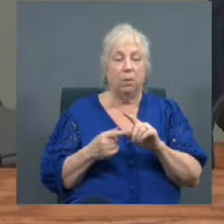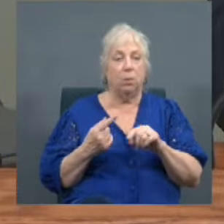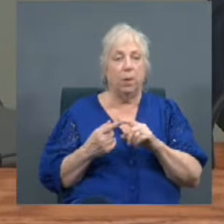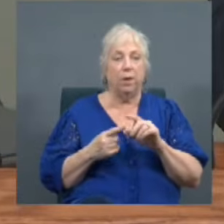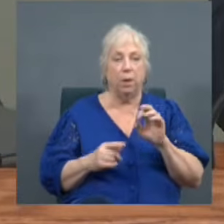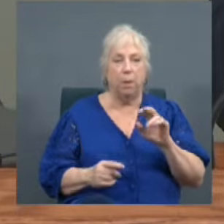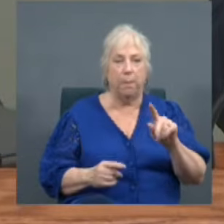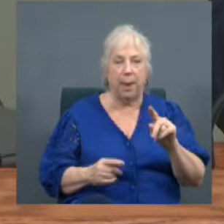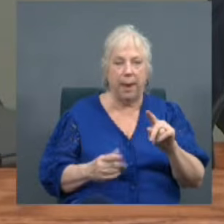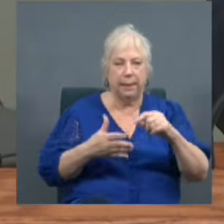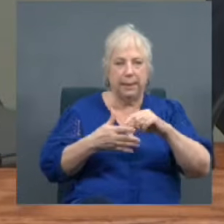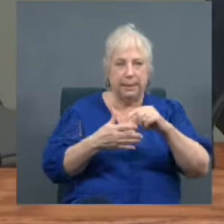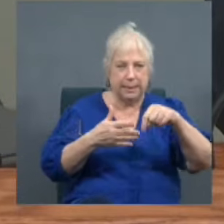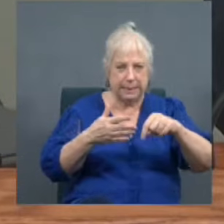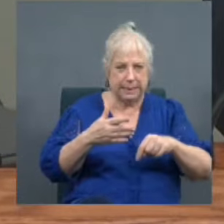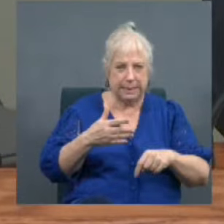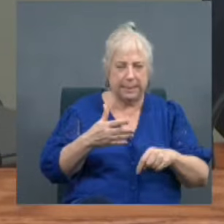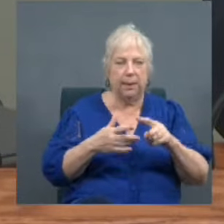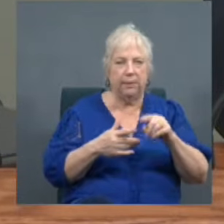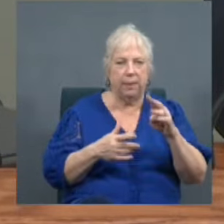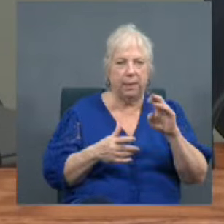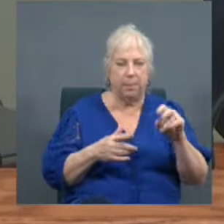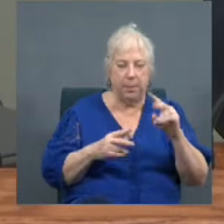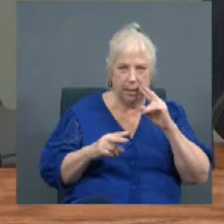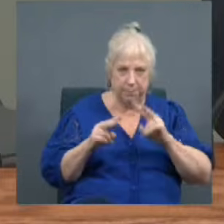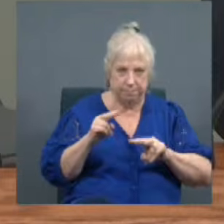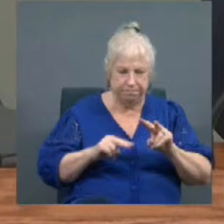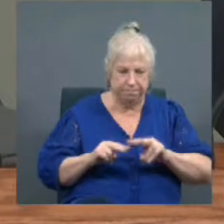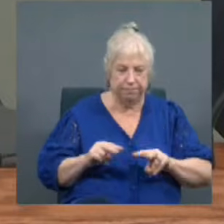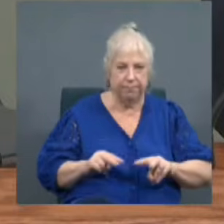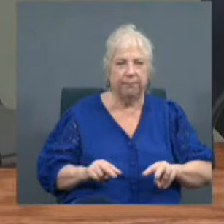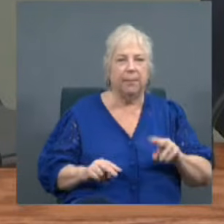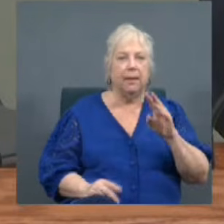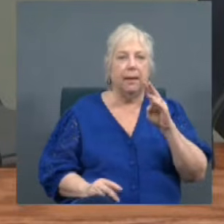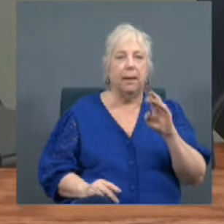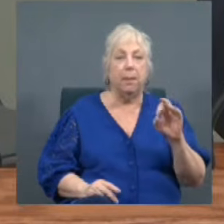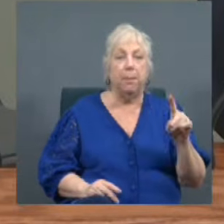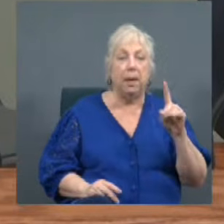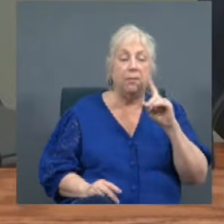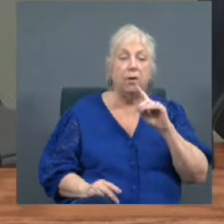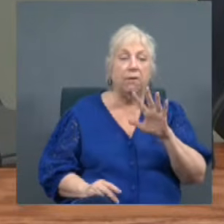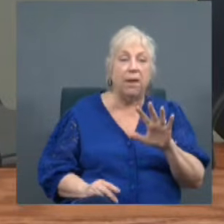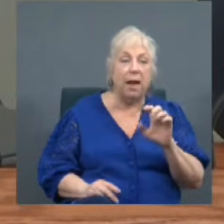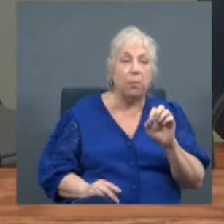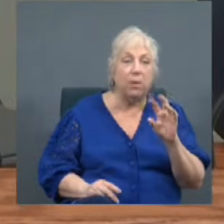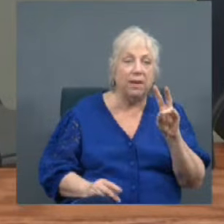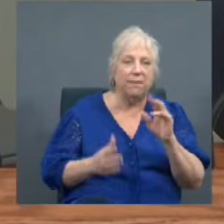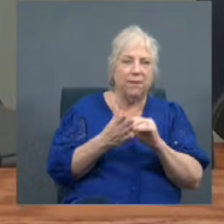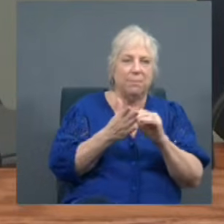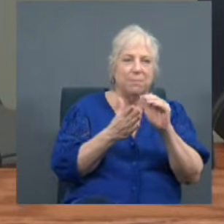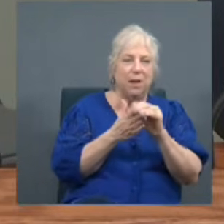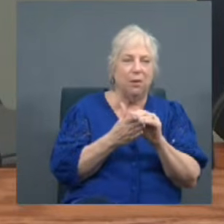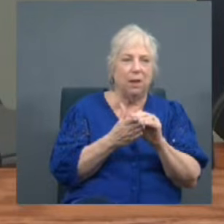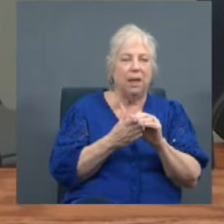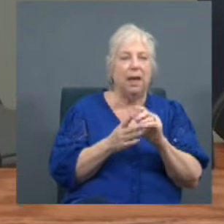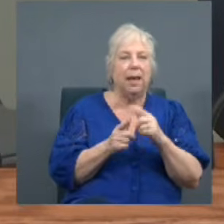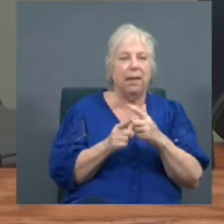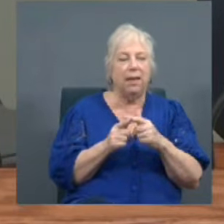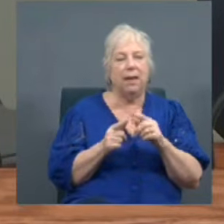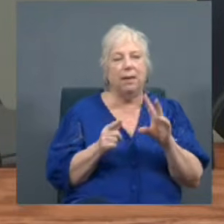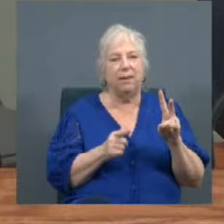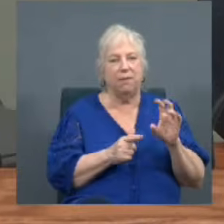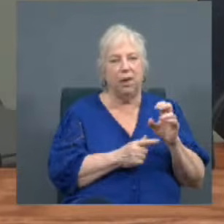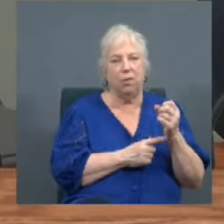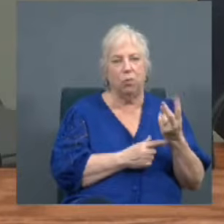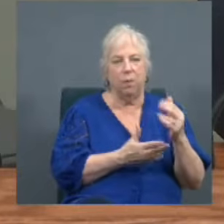the details of the bid, the bid was for $5.7 million, and then